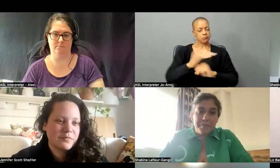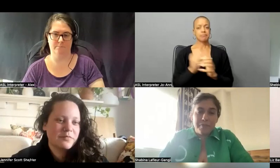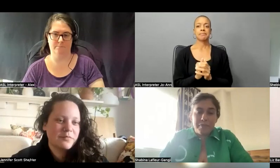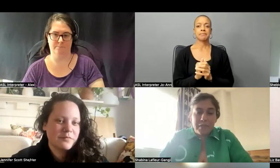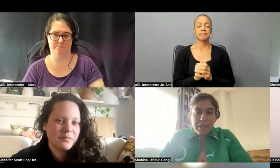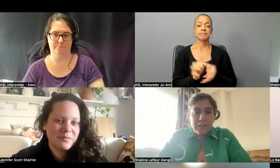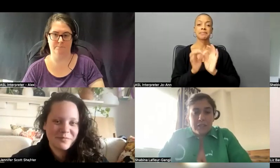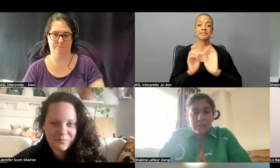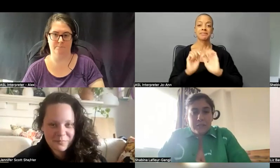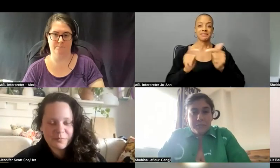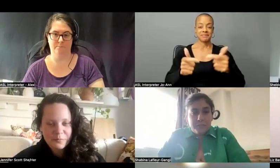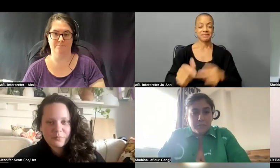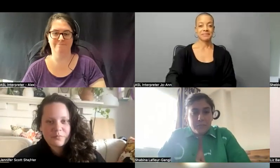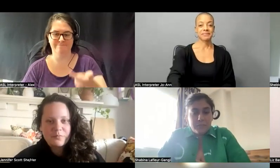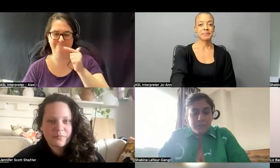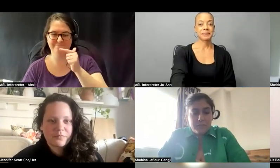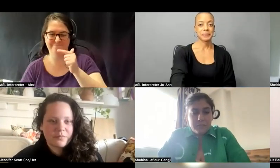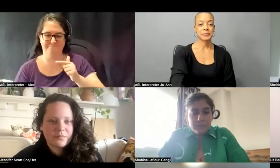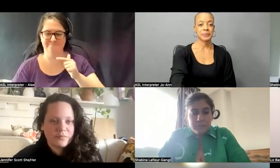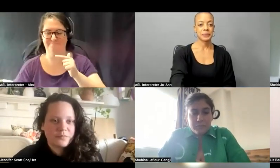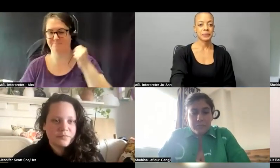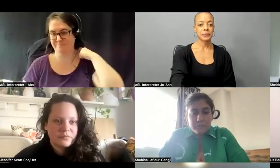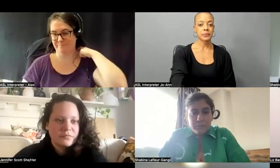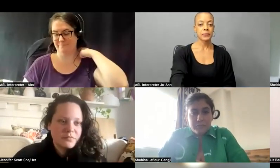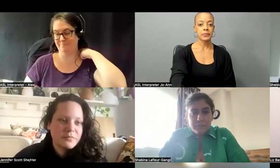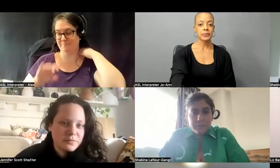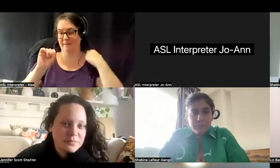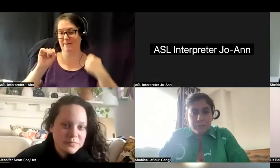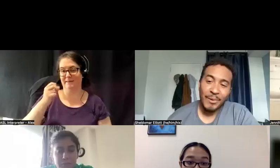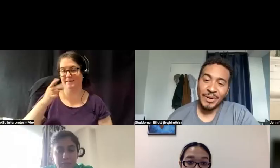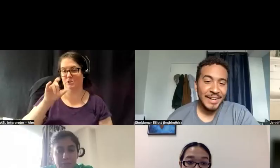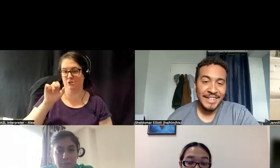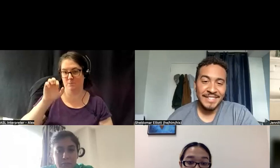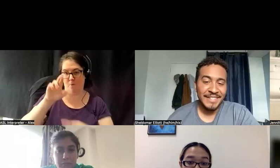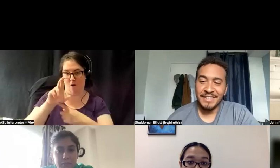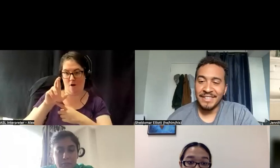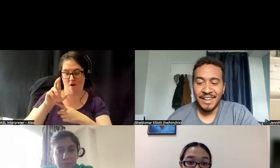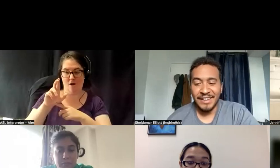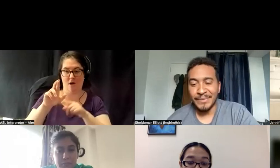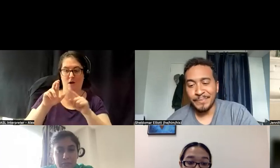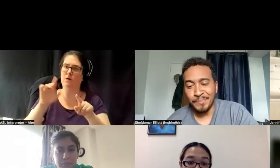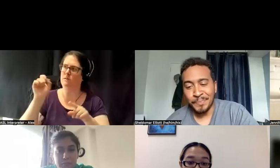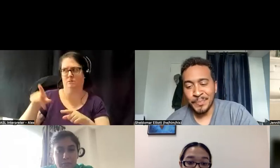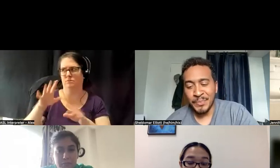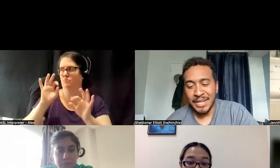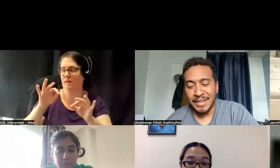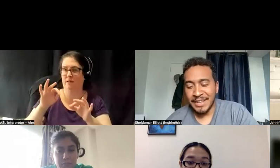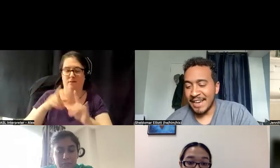Yeah. No, that's really it, the solidarity piece and organizing.